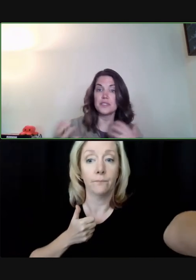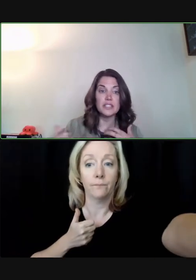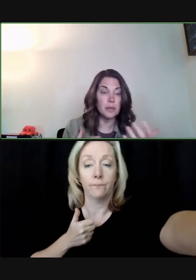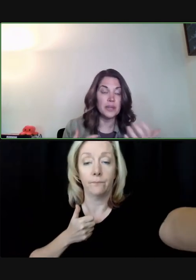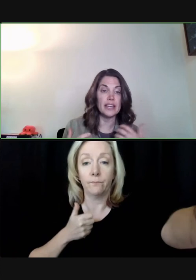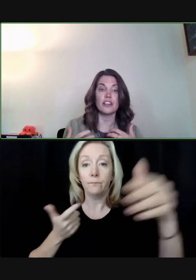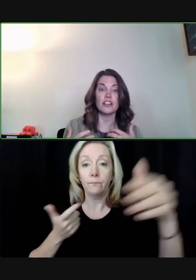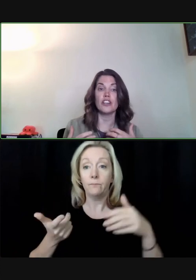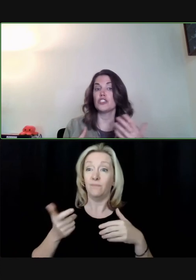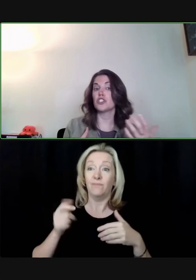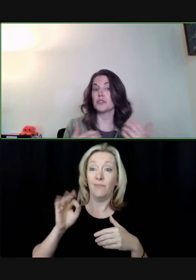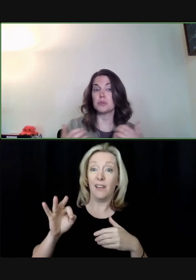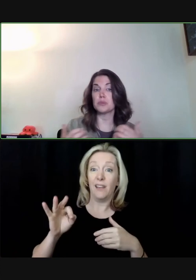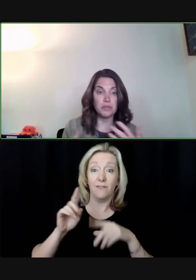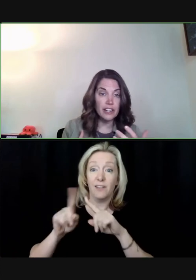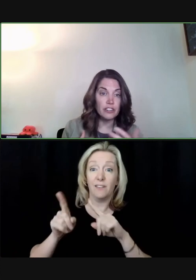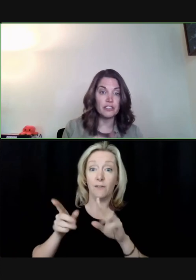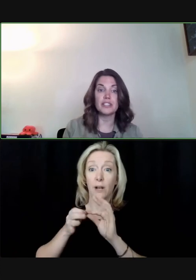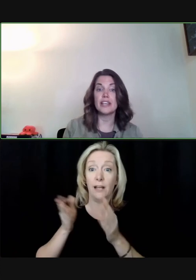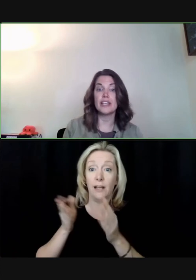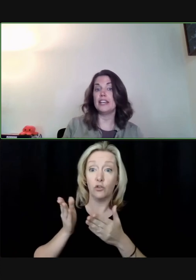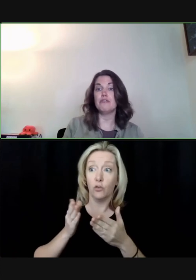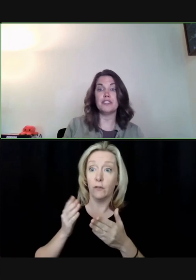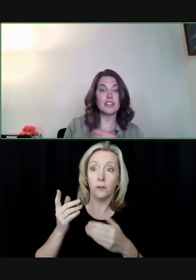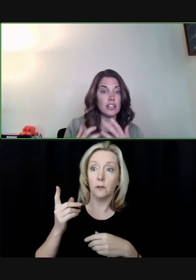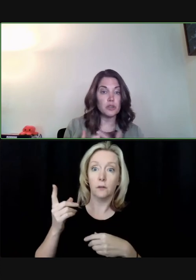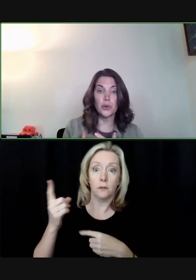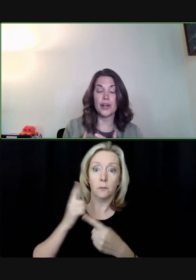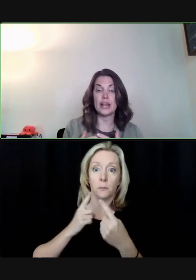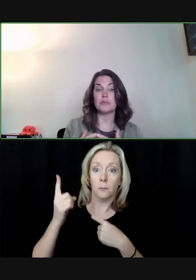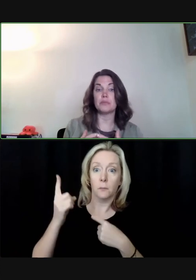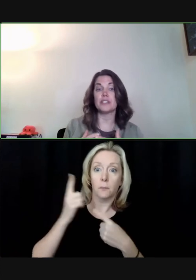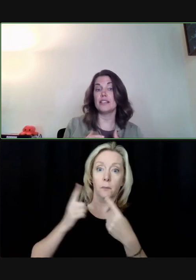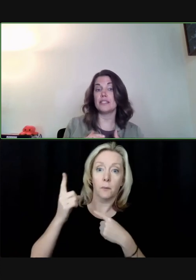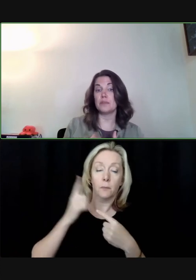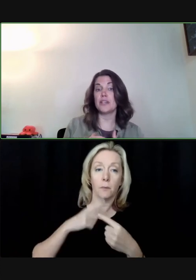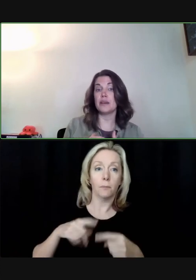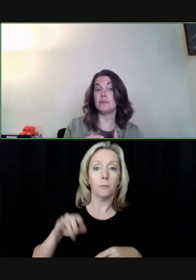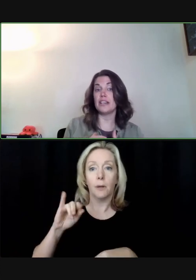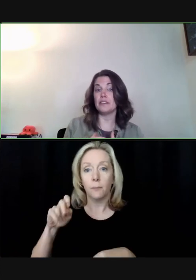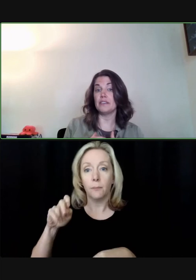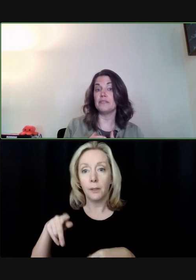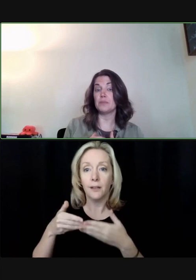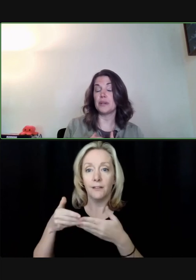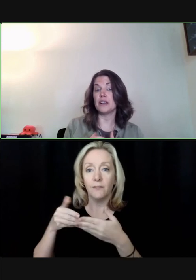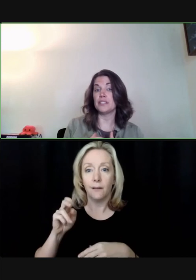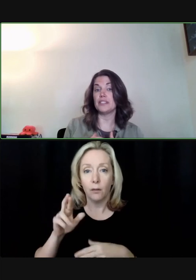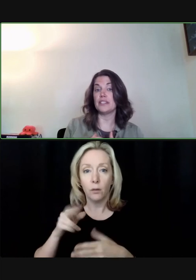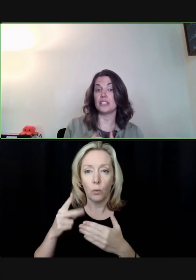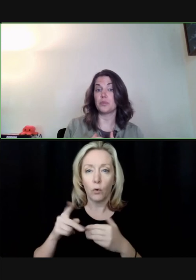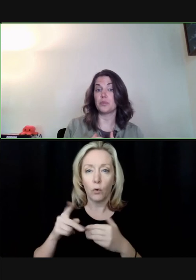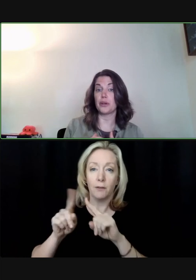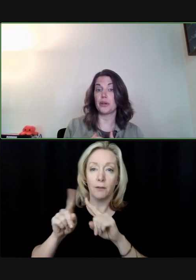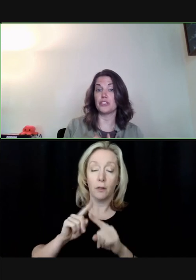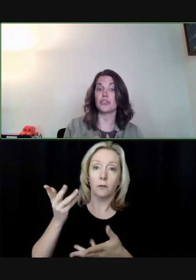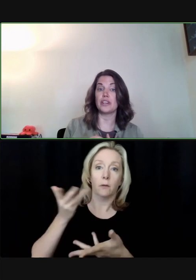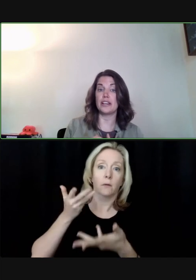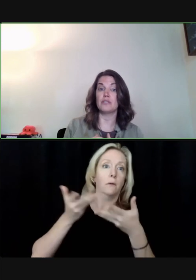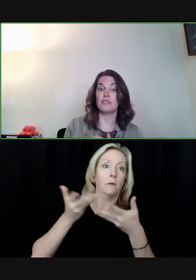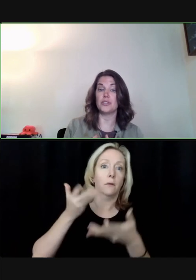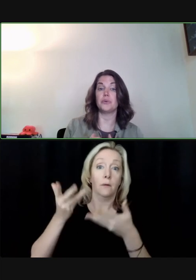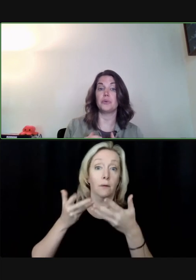tons of services coming in, service providers, infant toddler programs, sometimes that deafness might not be seen as the